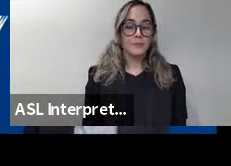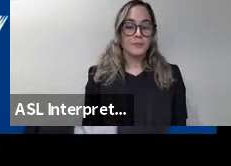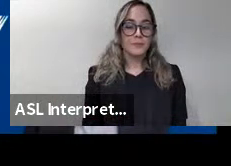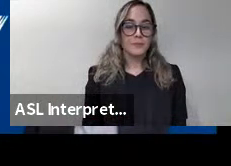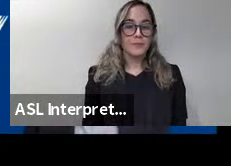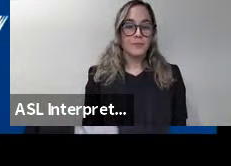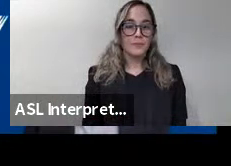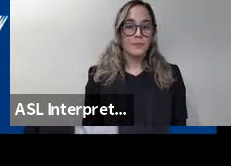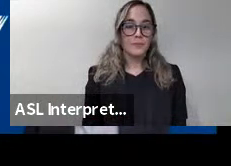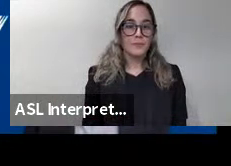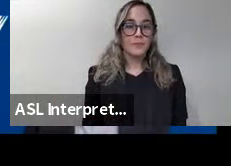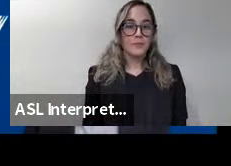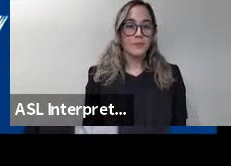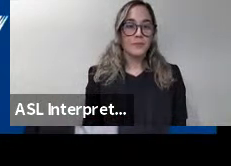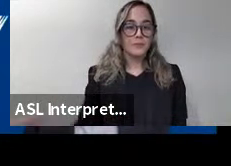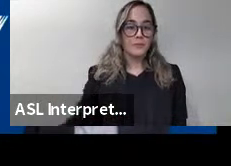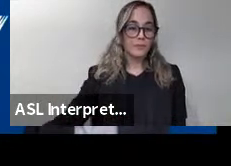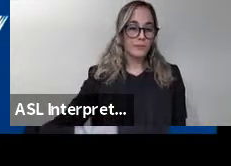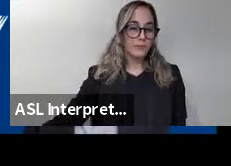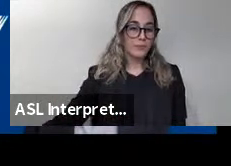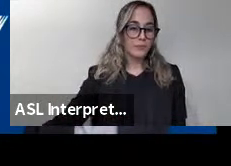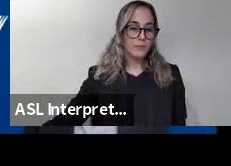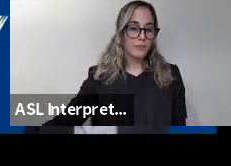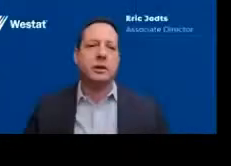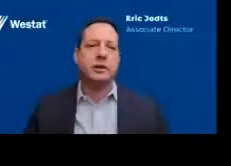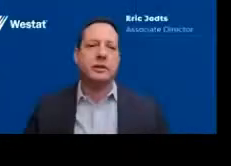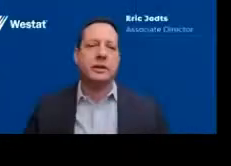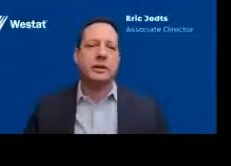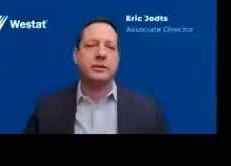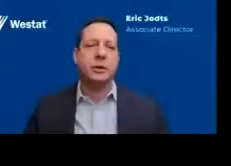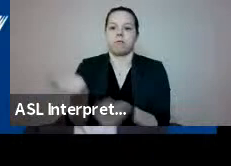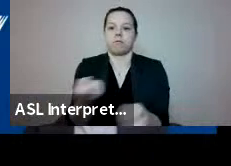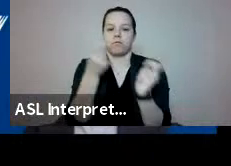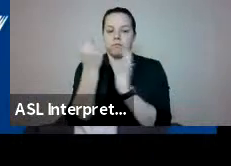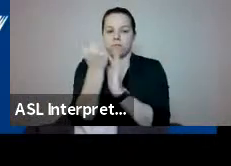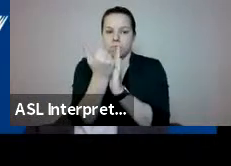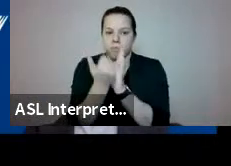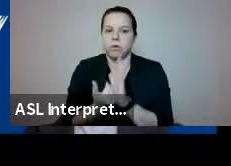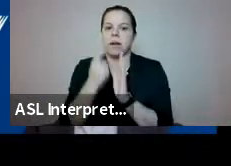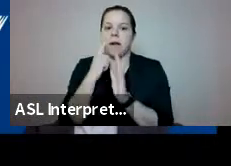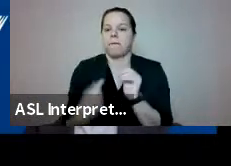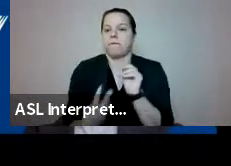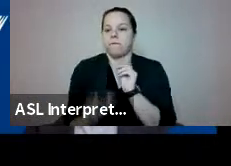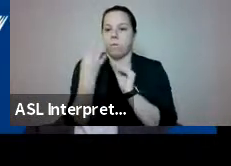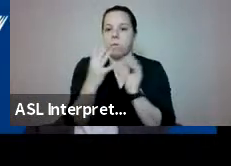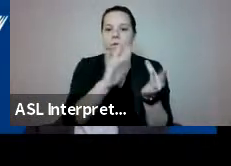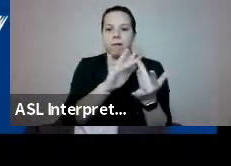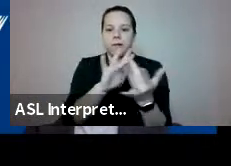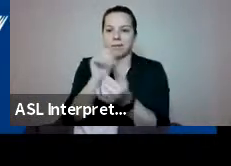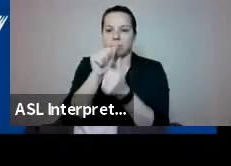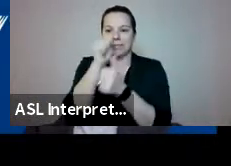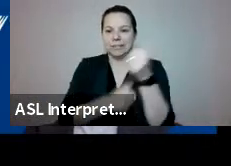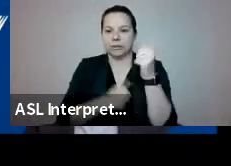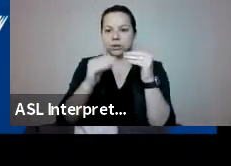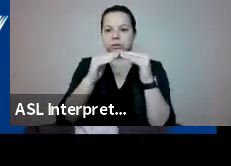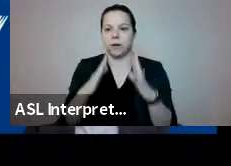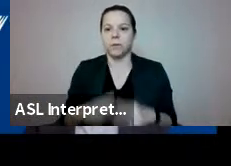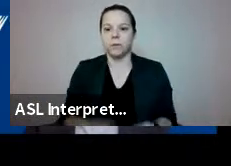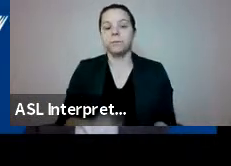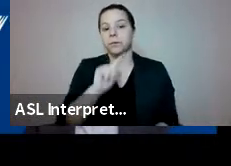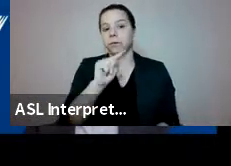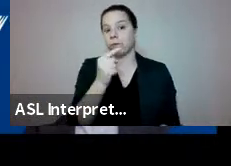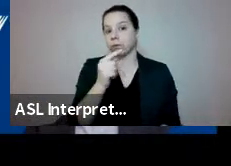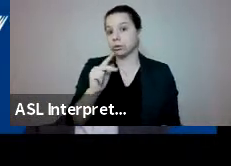research literature, we utilized a robust mail recruitment protocol consisting of four contacts with each household. The first, third, and